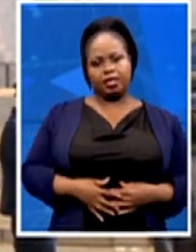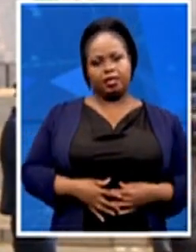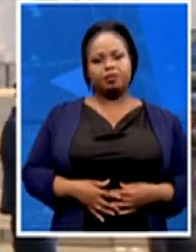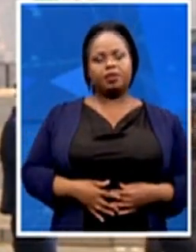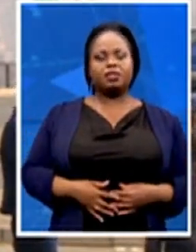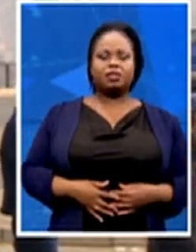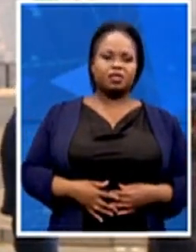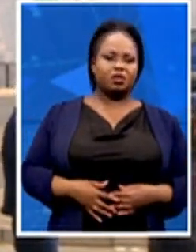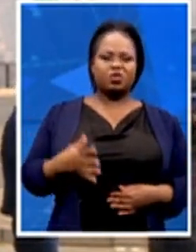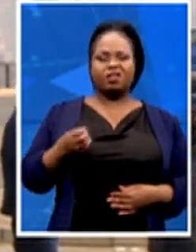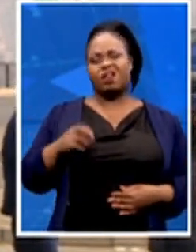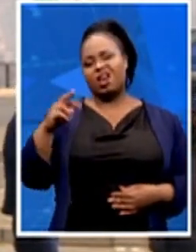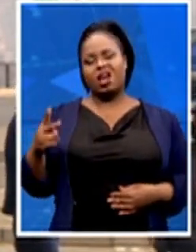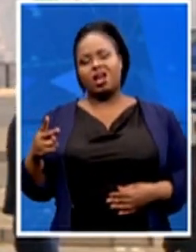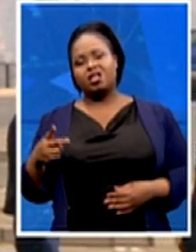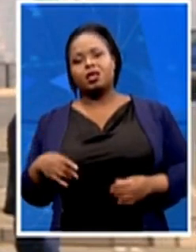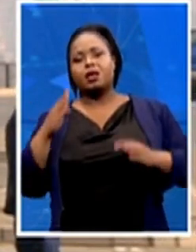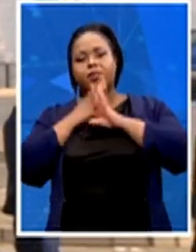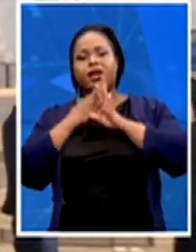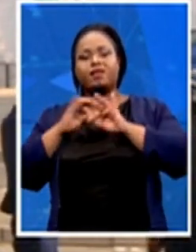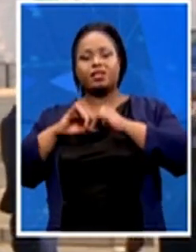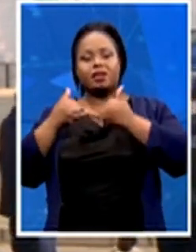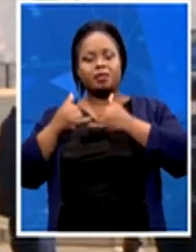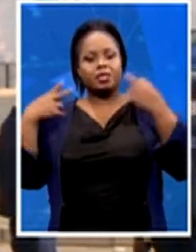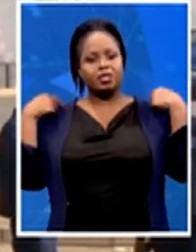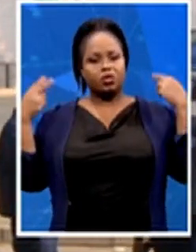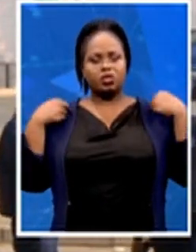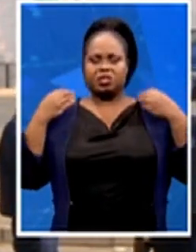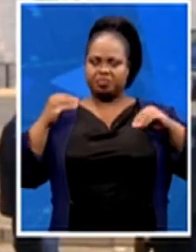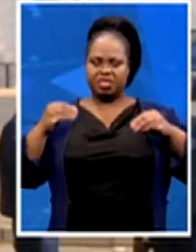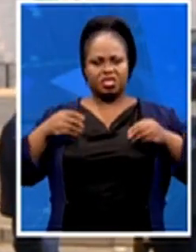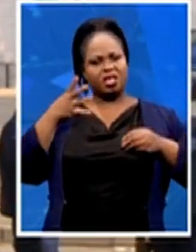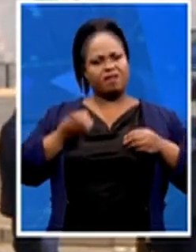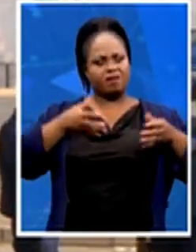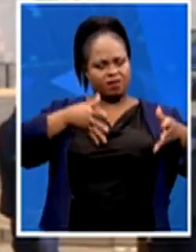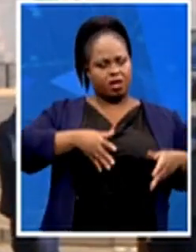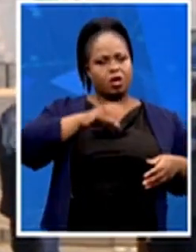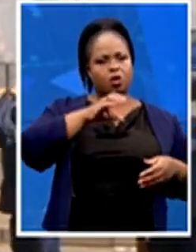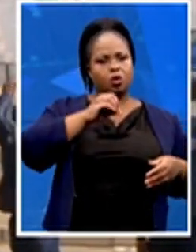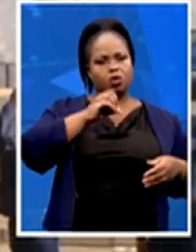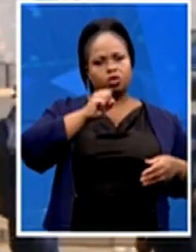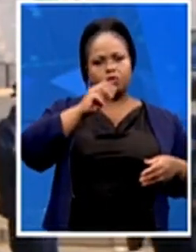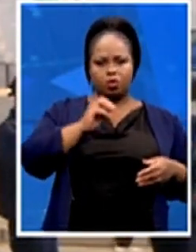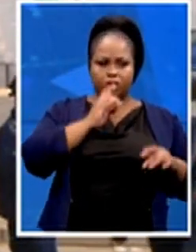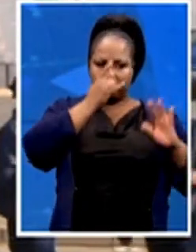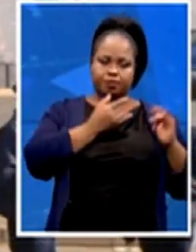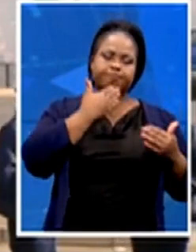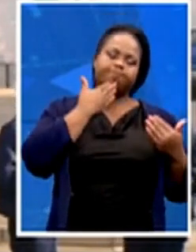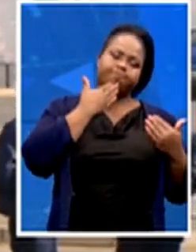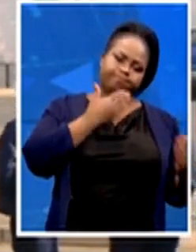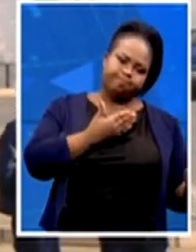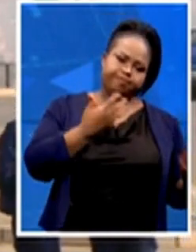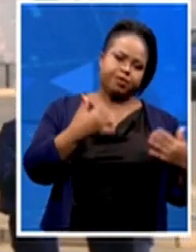that they've got businesses in Cosmo City. We really need to thank them to thank them, because they are the ones that